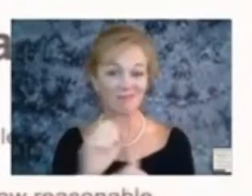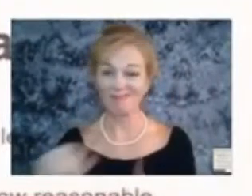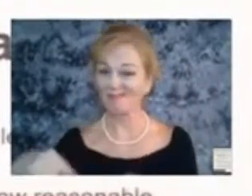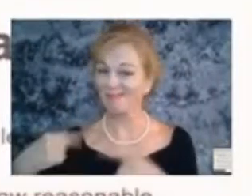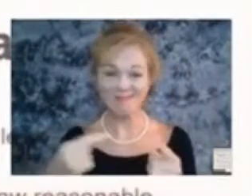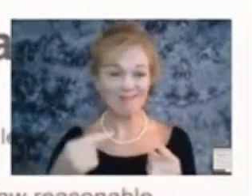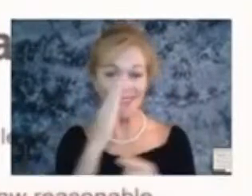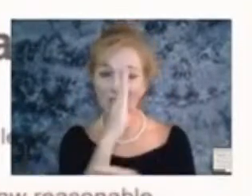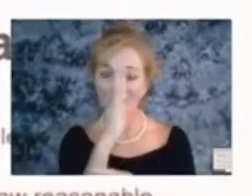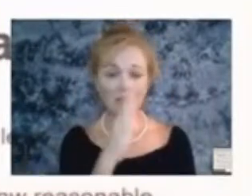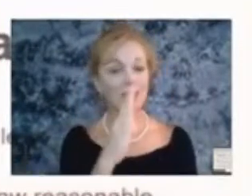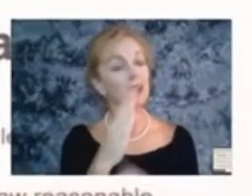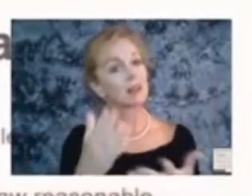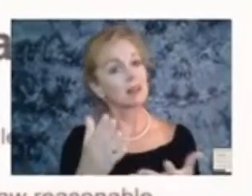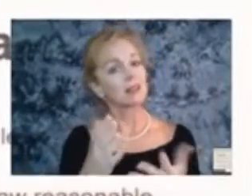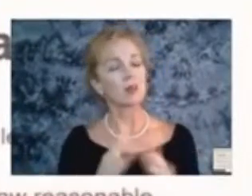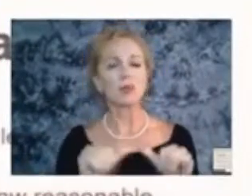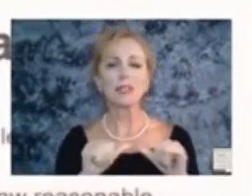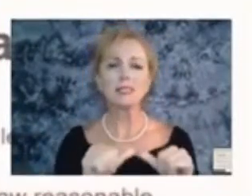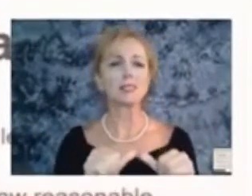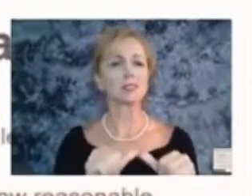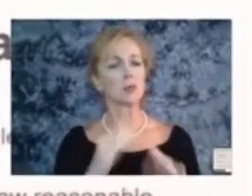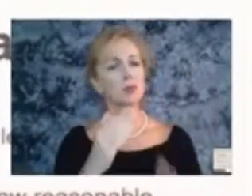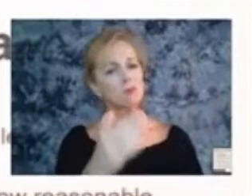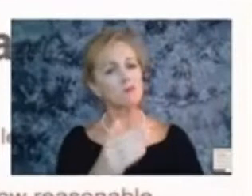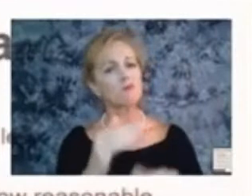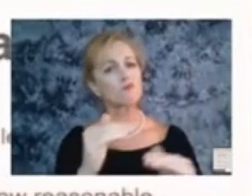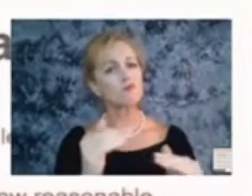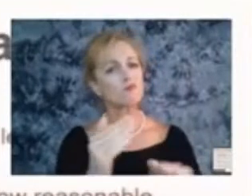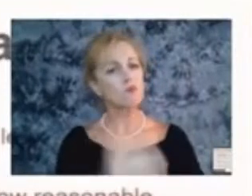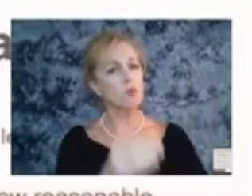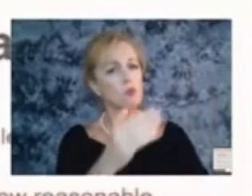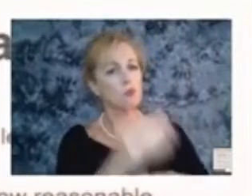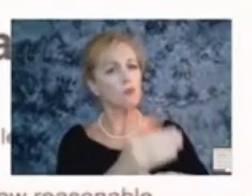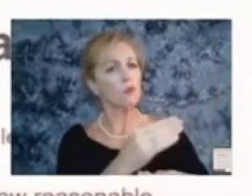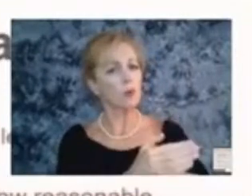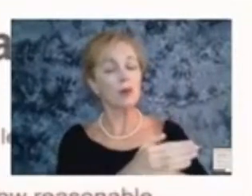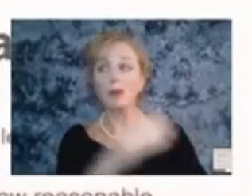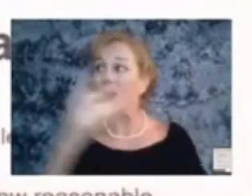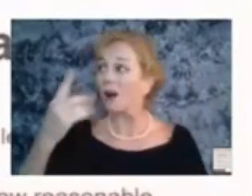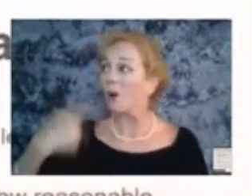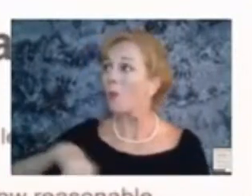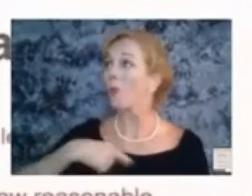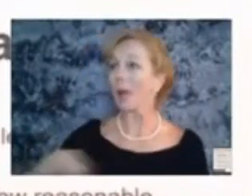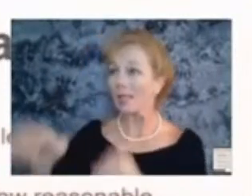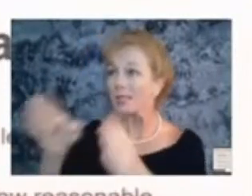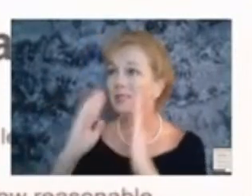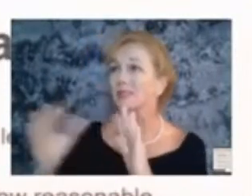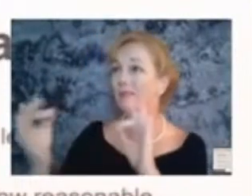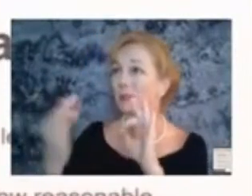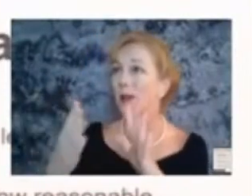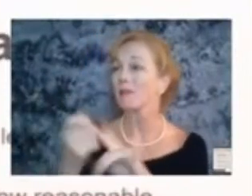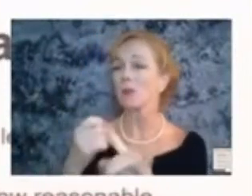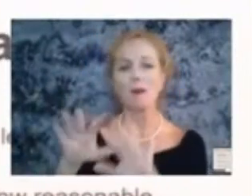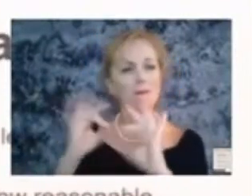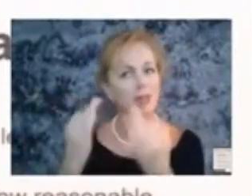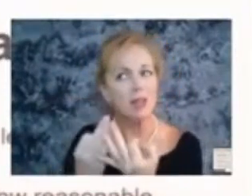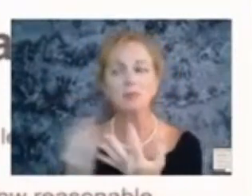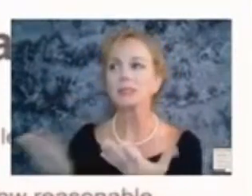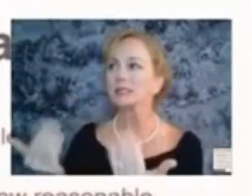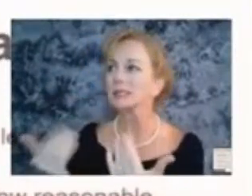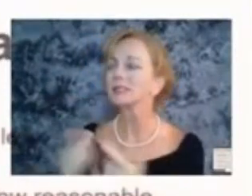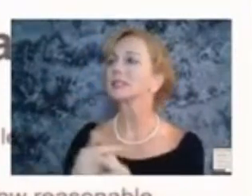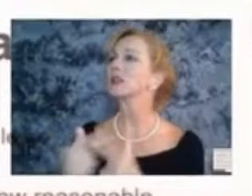to improve and iterate against this. We are listening to the feedback that we are hearing from our families, and we are working around the clock